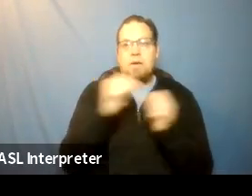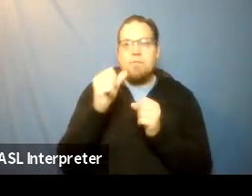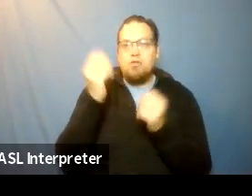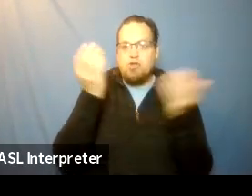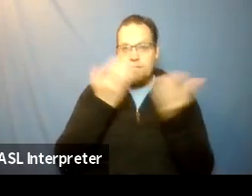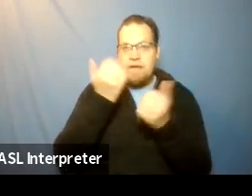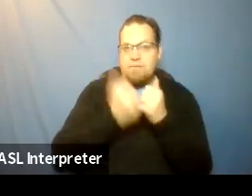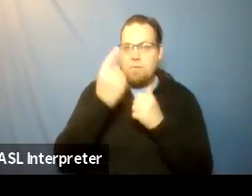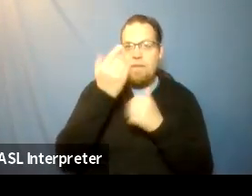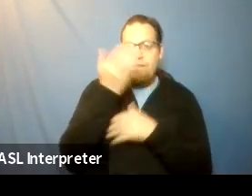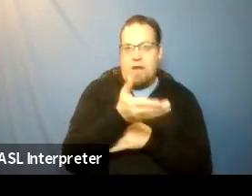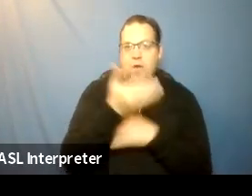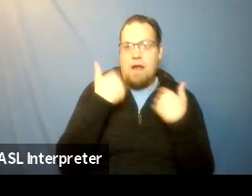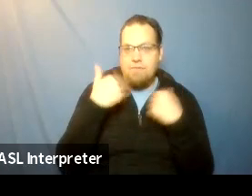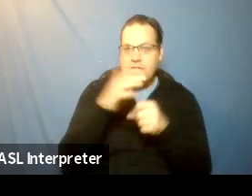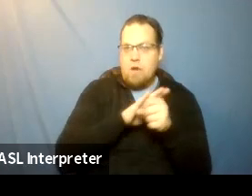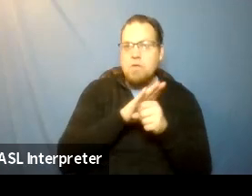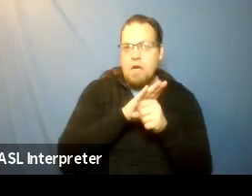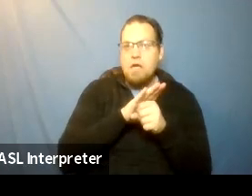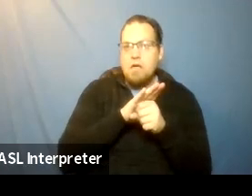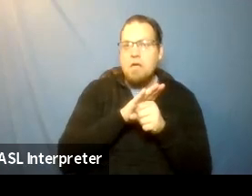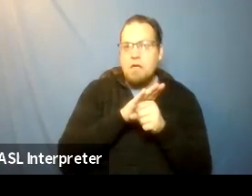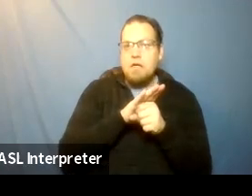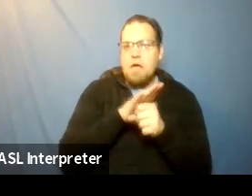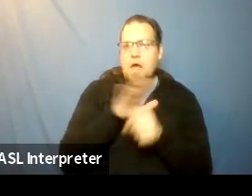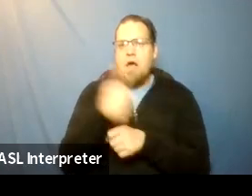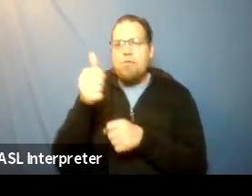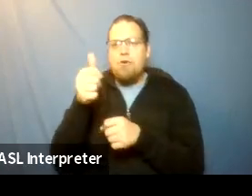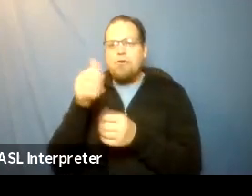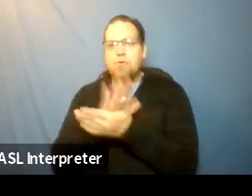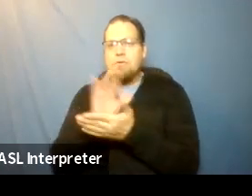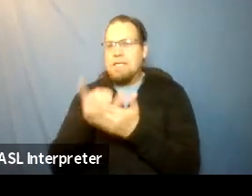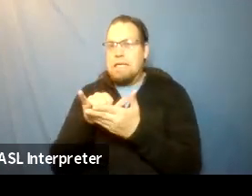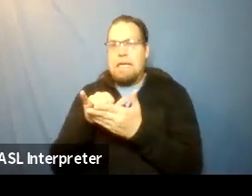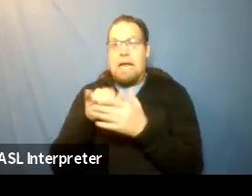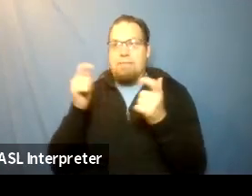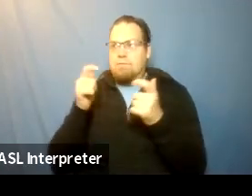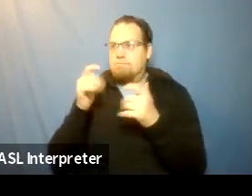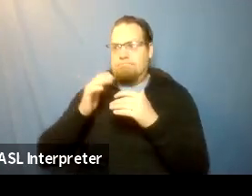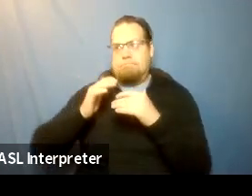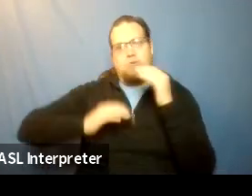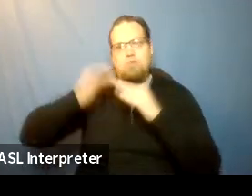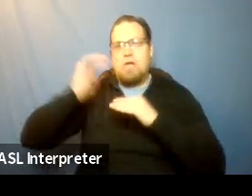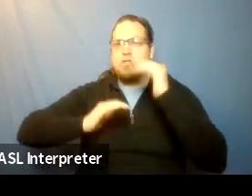everybody there and they have the space. There are other places where there is major construction that